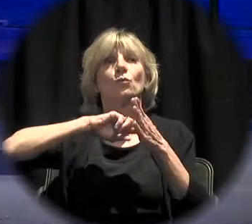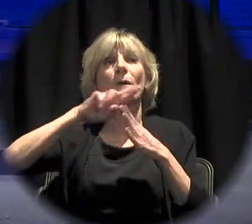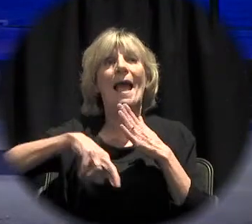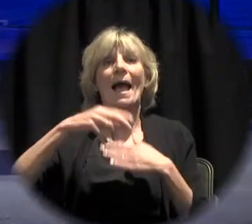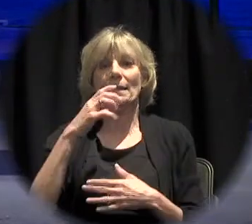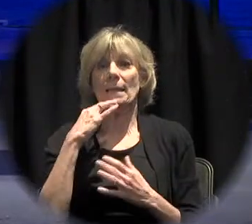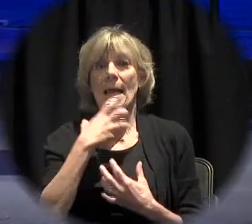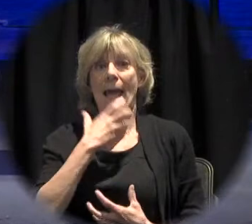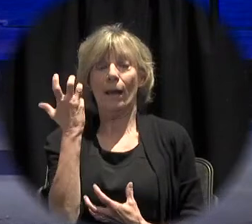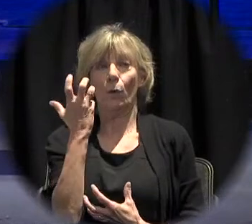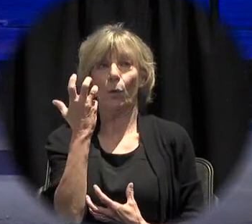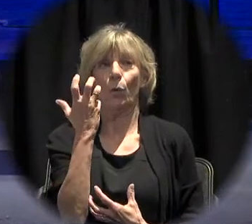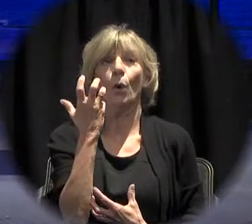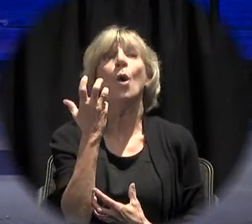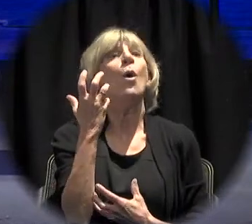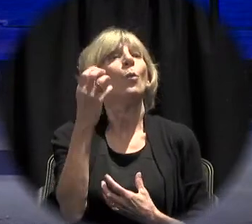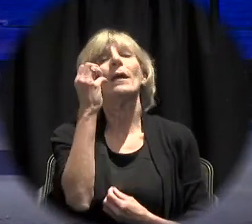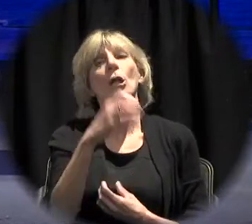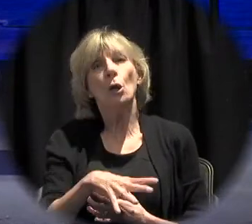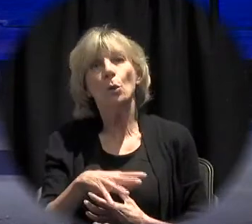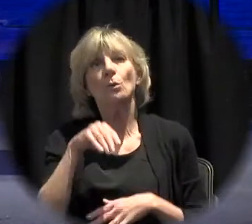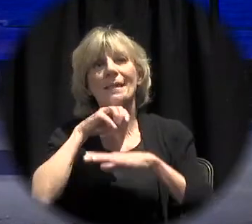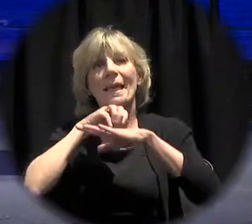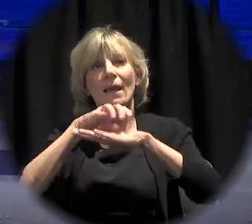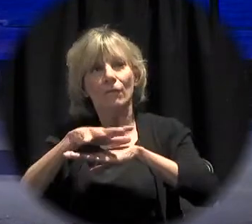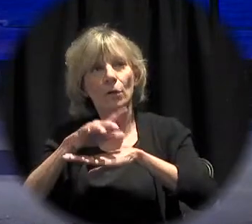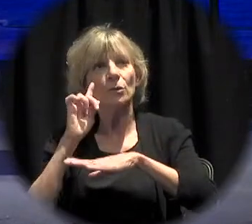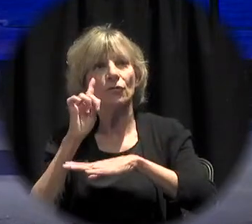and we lose an opportunity to grow ourselves.